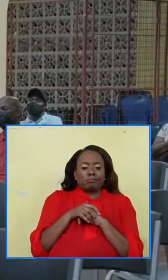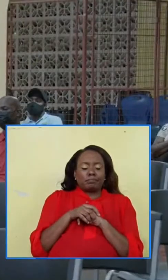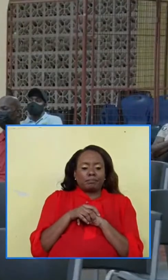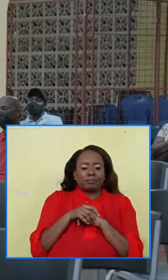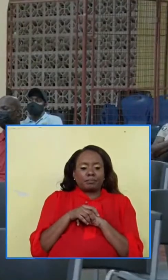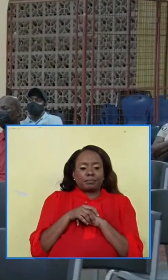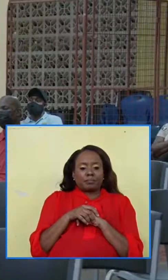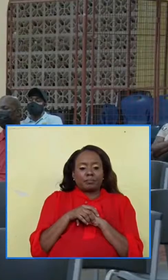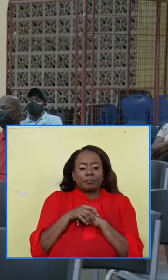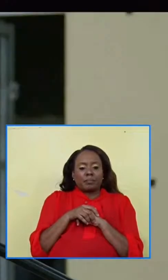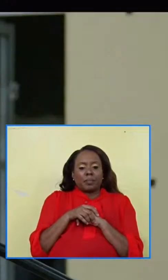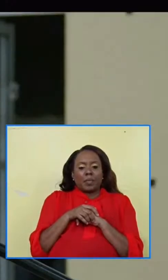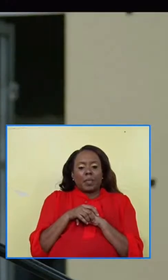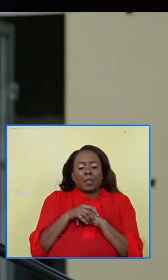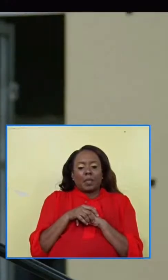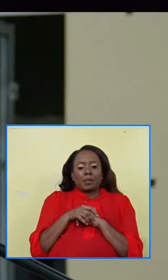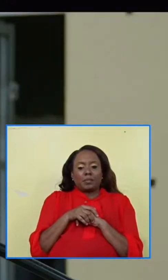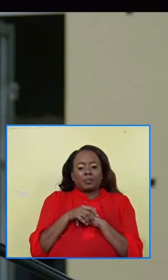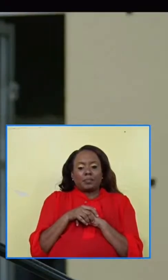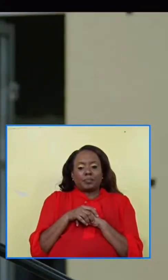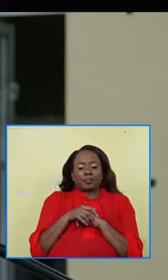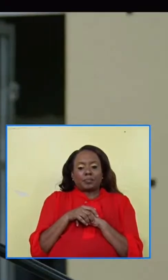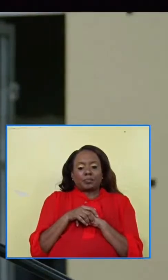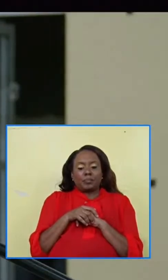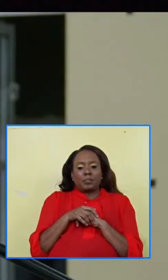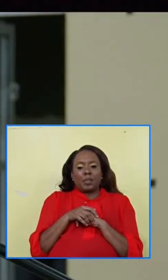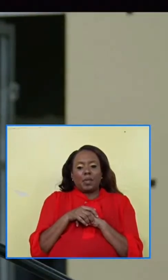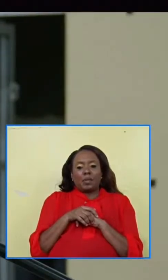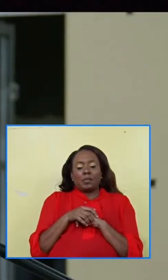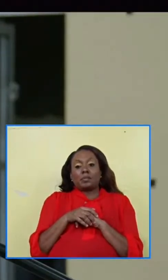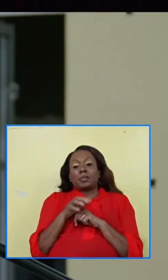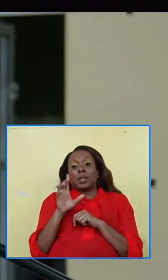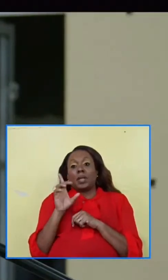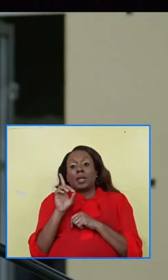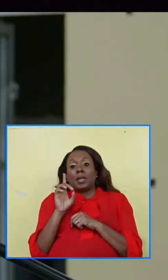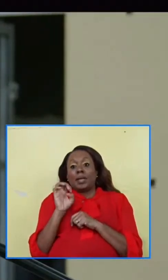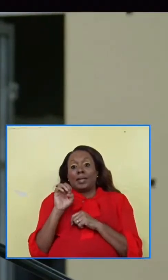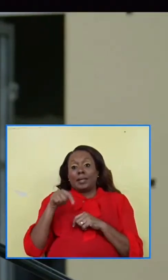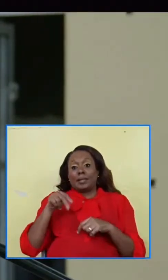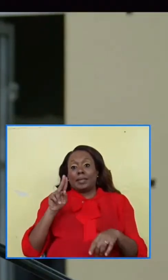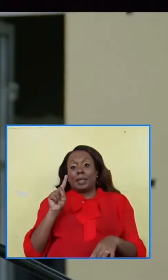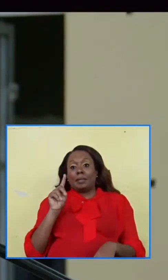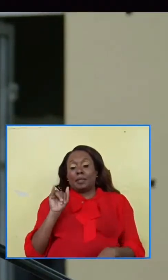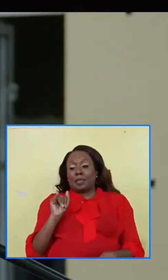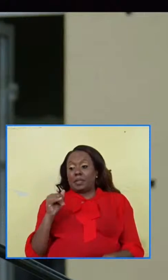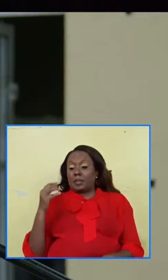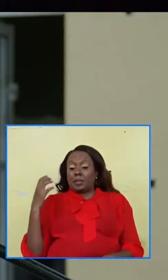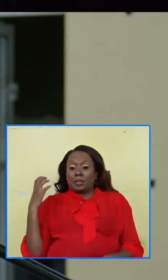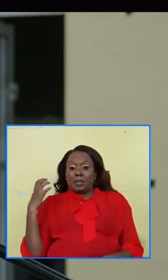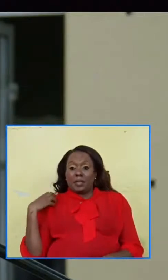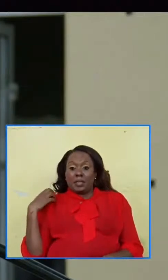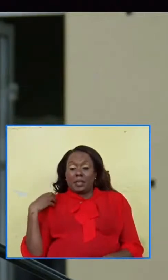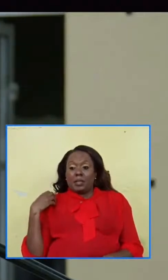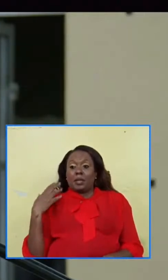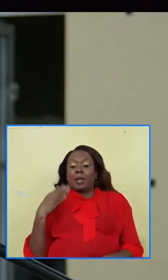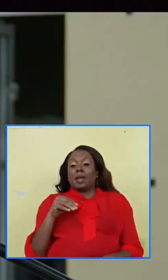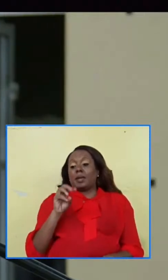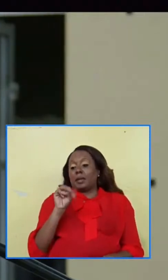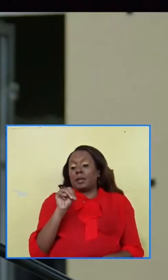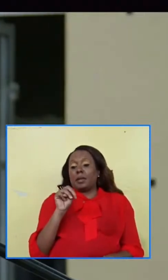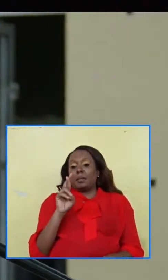what the Deputy Chair and what Mr. Osborne would have written in his report, whereby they say that